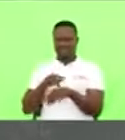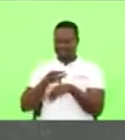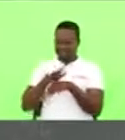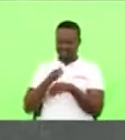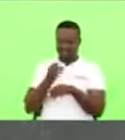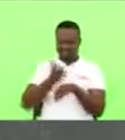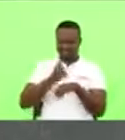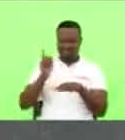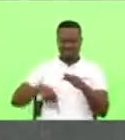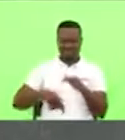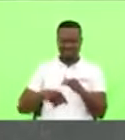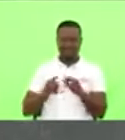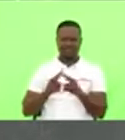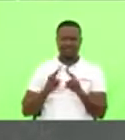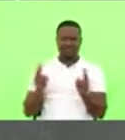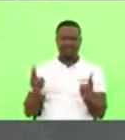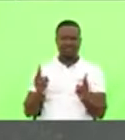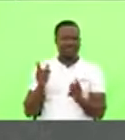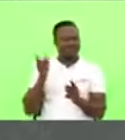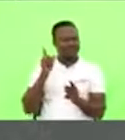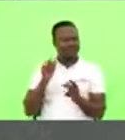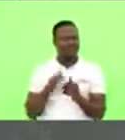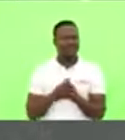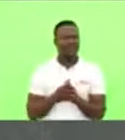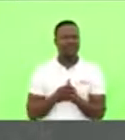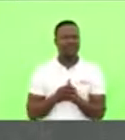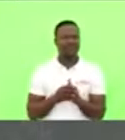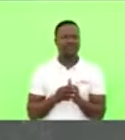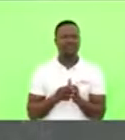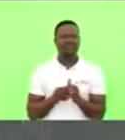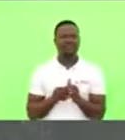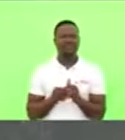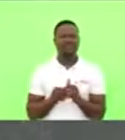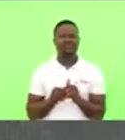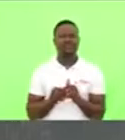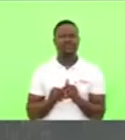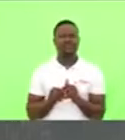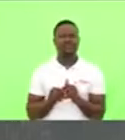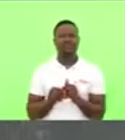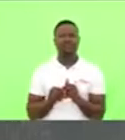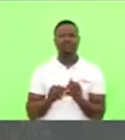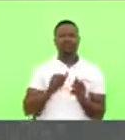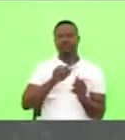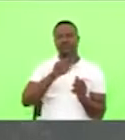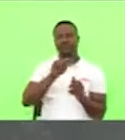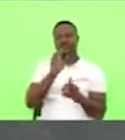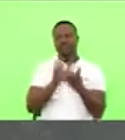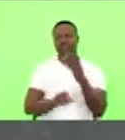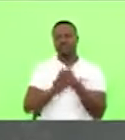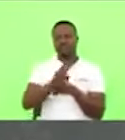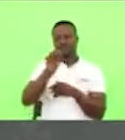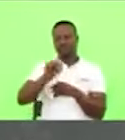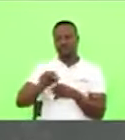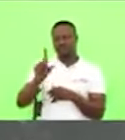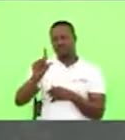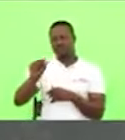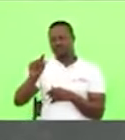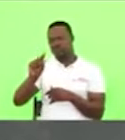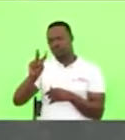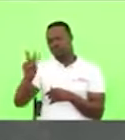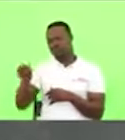early." Let's listen to Peter. Now, Acts chapter 2 from verse